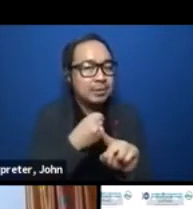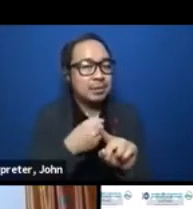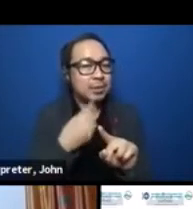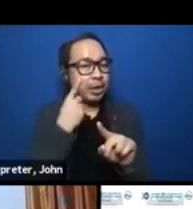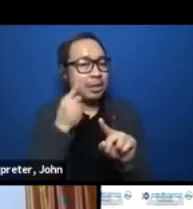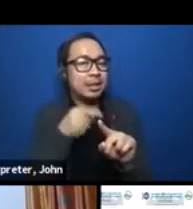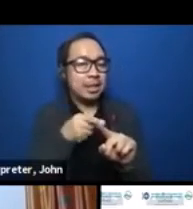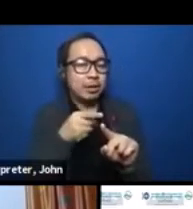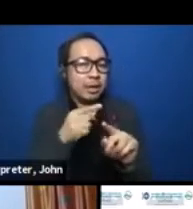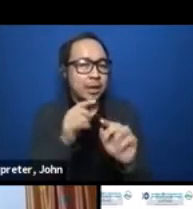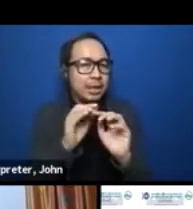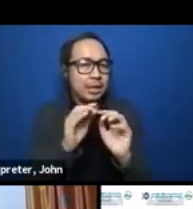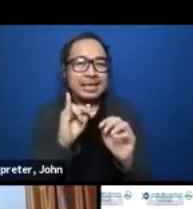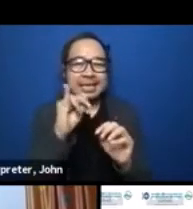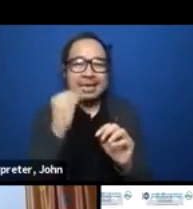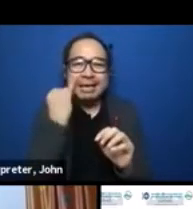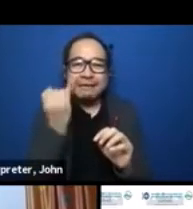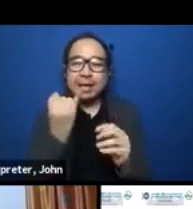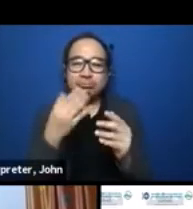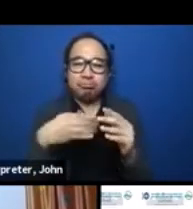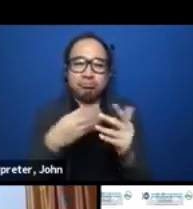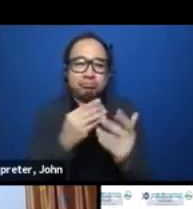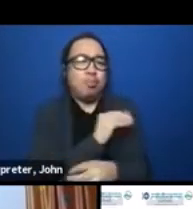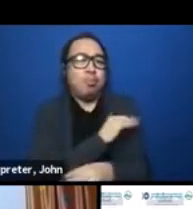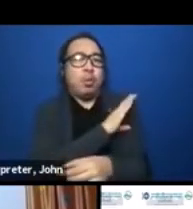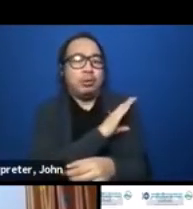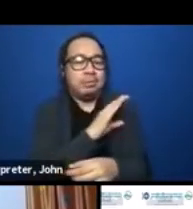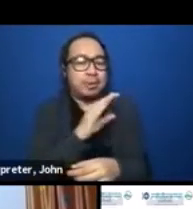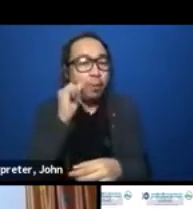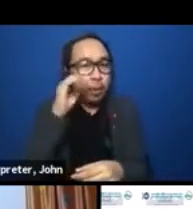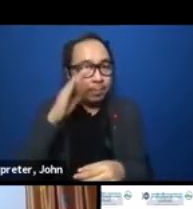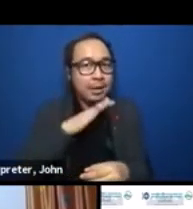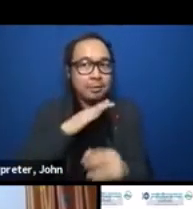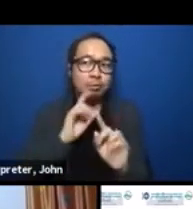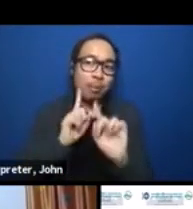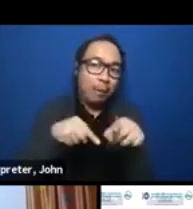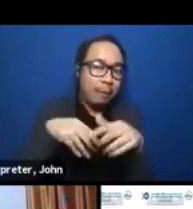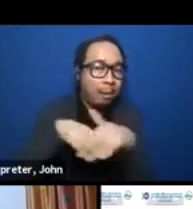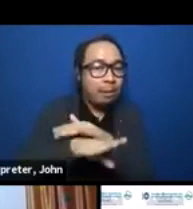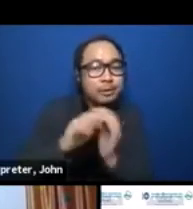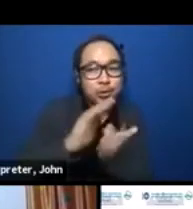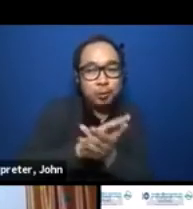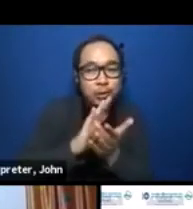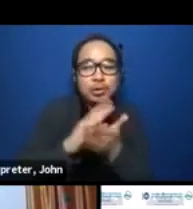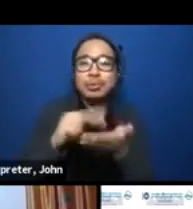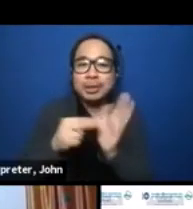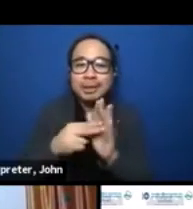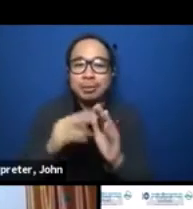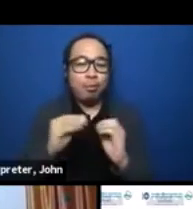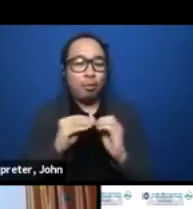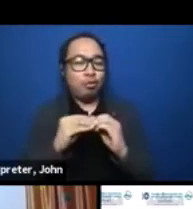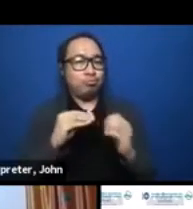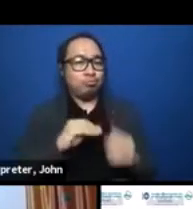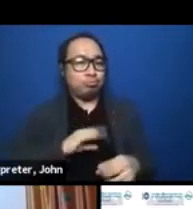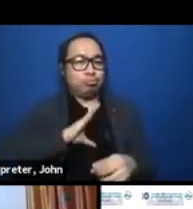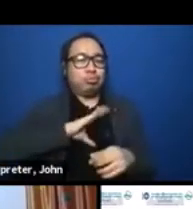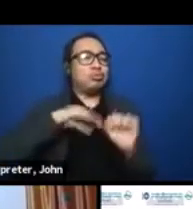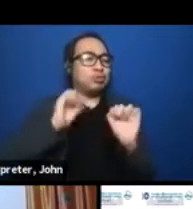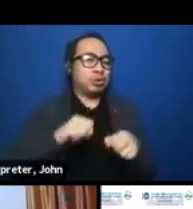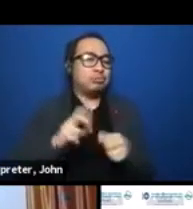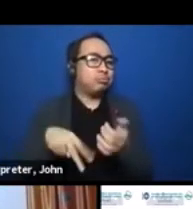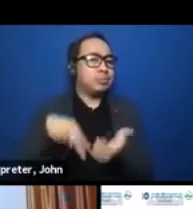them more empowered, that they should remain more in the school. And also the age at marriage also can be advanced through our, you know,